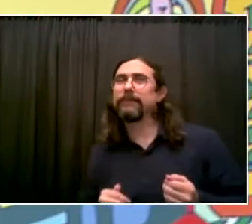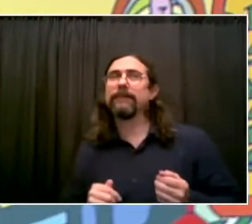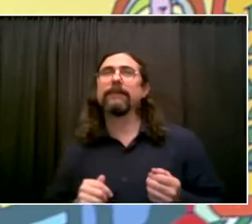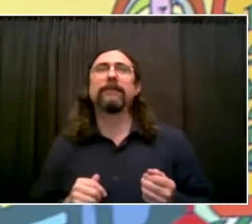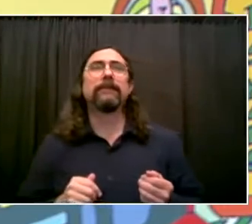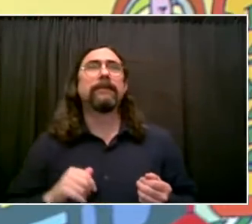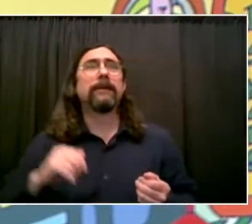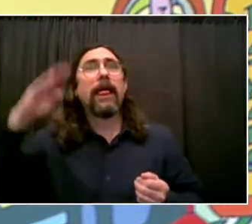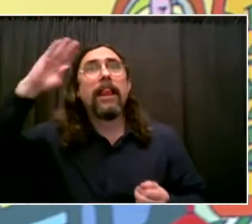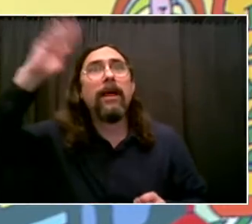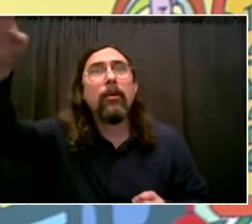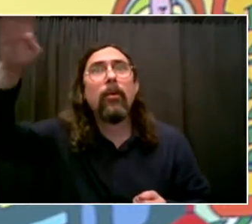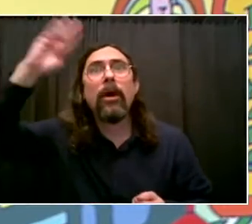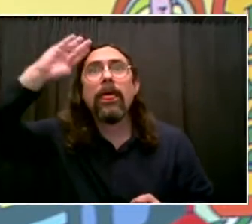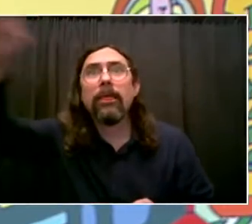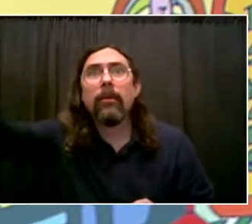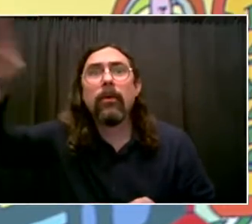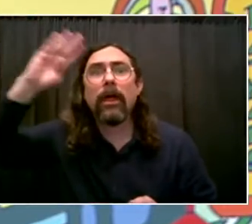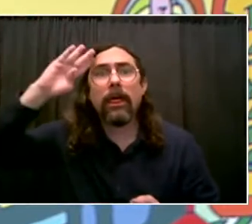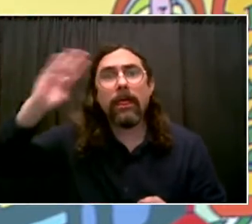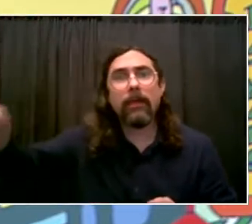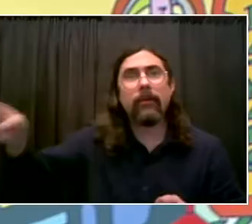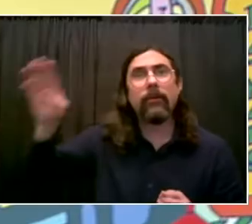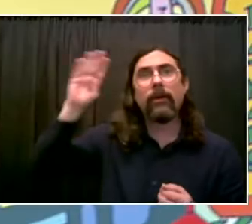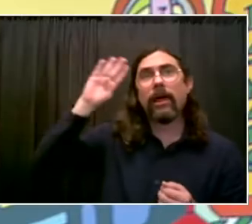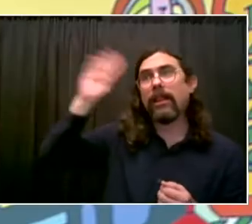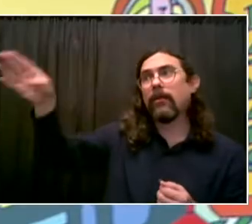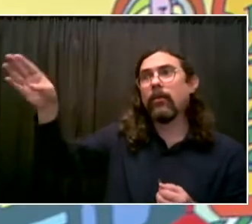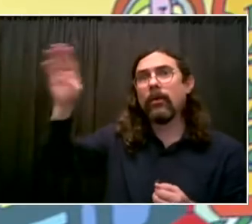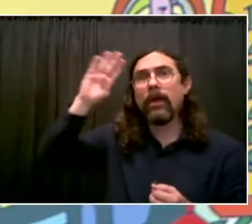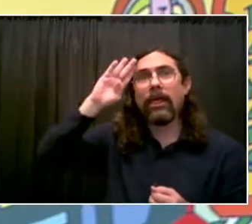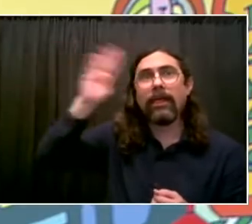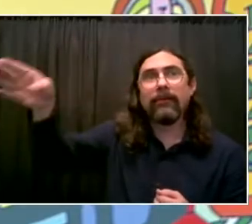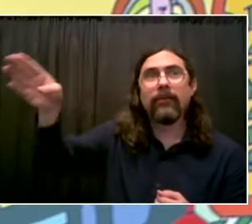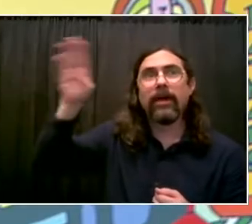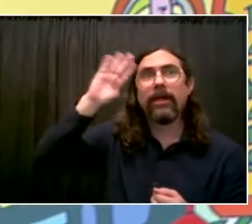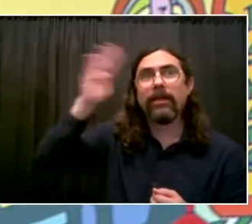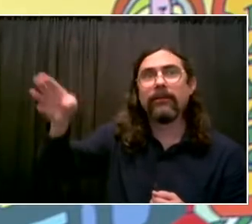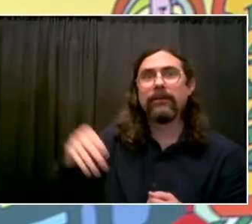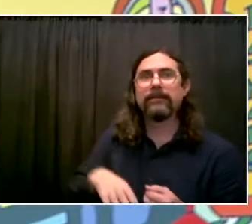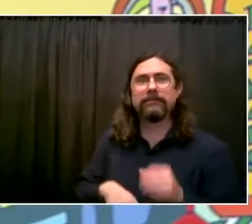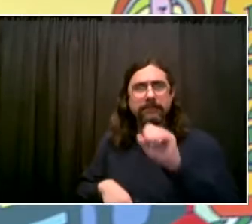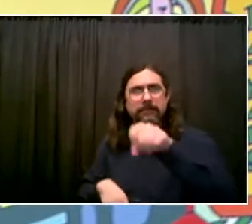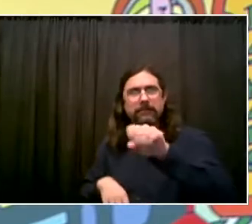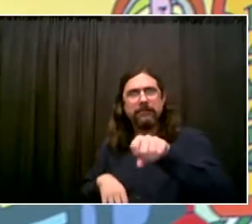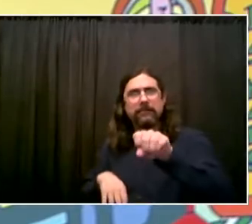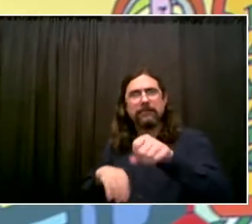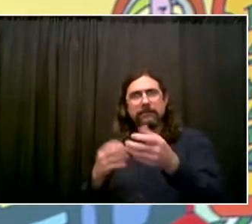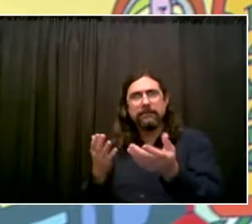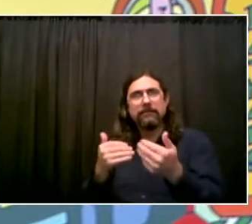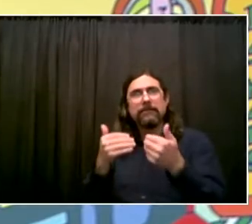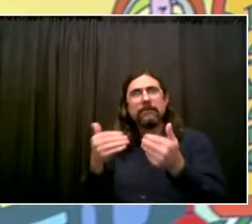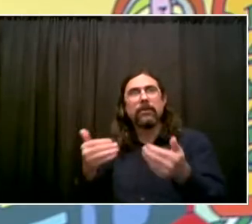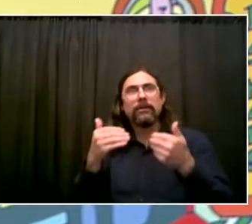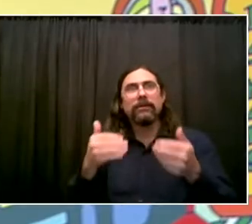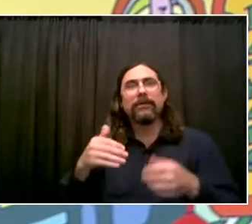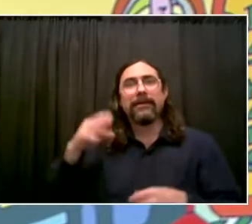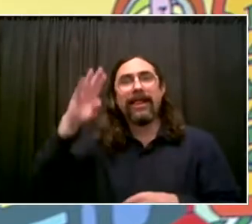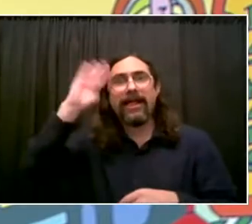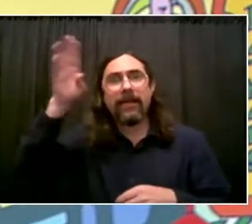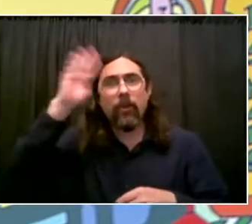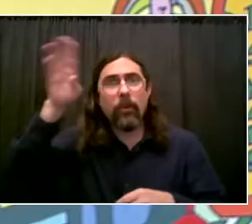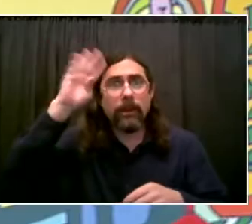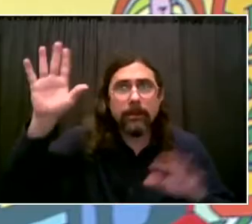Okay, Abu, unless you respond and give me a question, we're going to have to move on. Hello. Go ahead. Let's go to another one. Sorry,